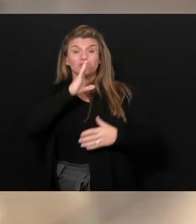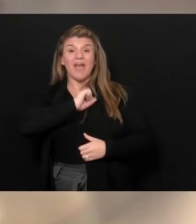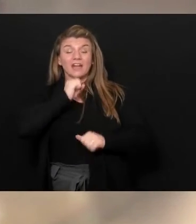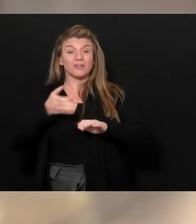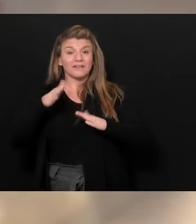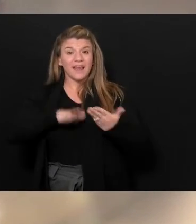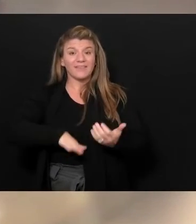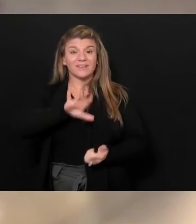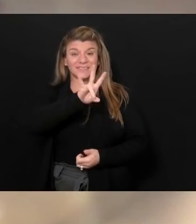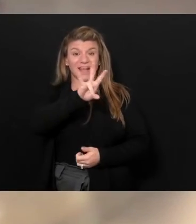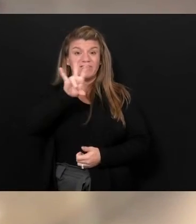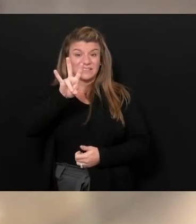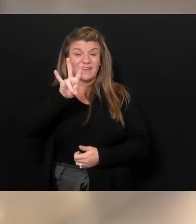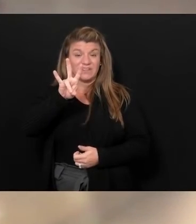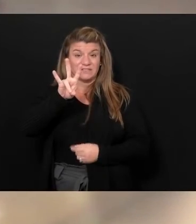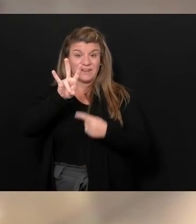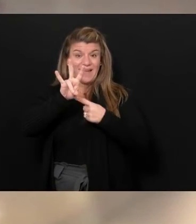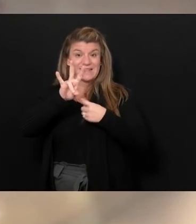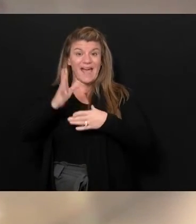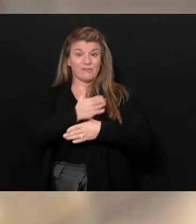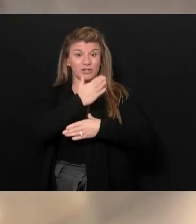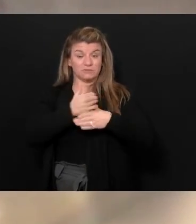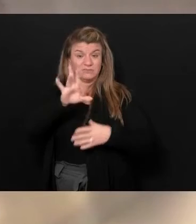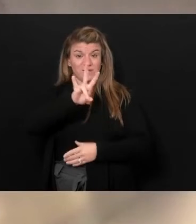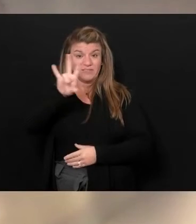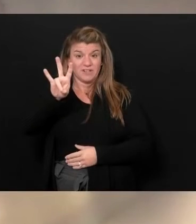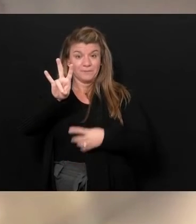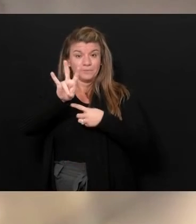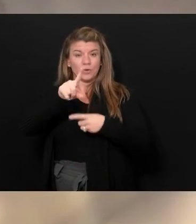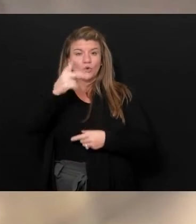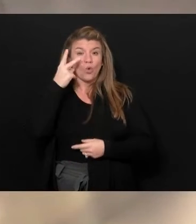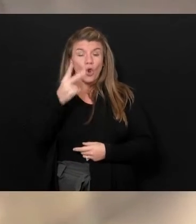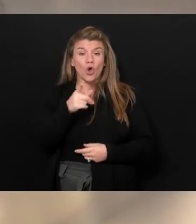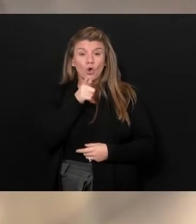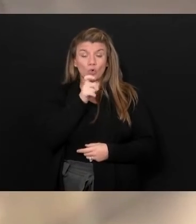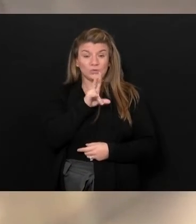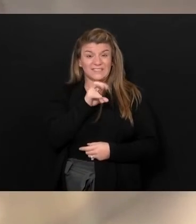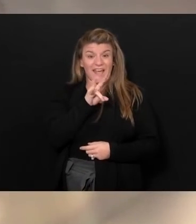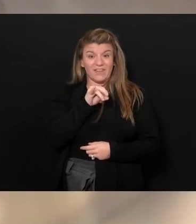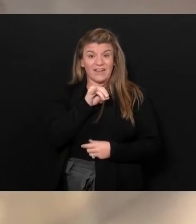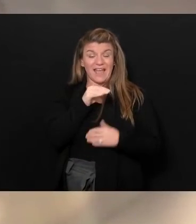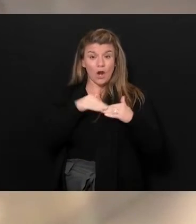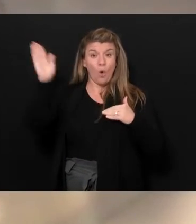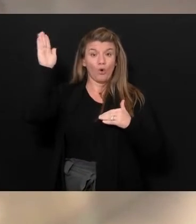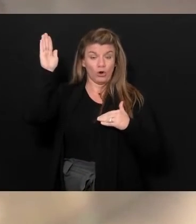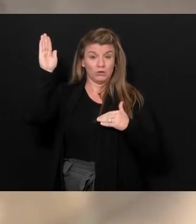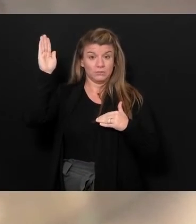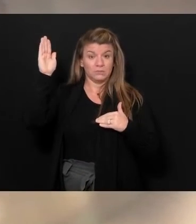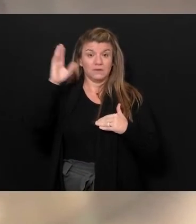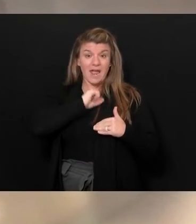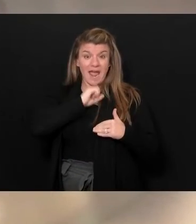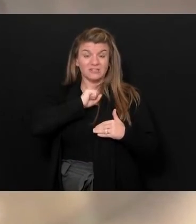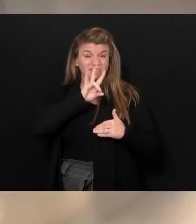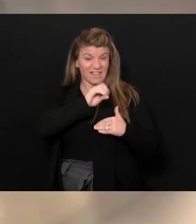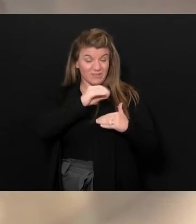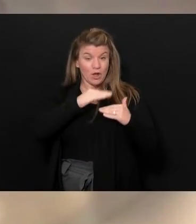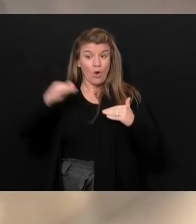is 77 years old. And when we look at people 70 and older, 70 and older, then